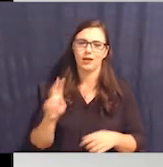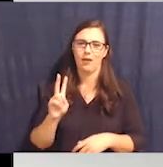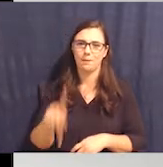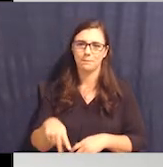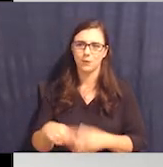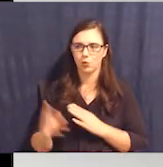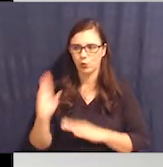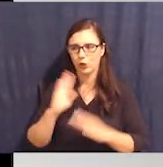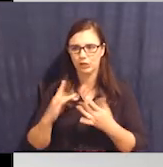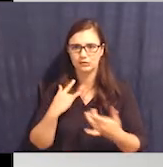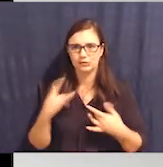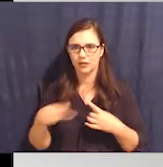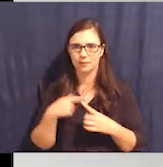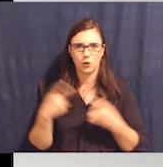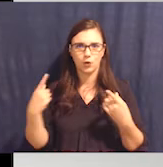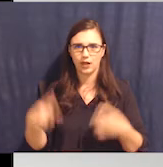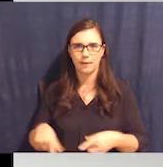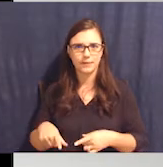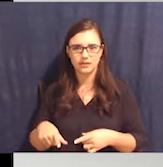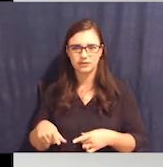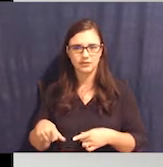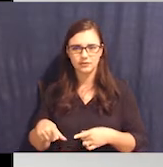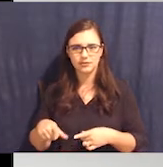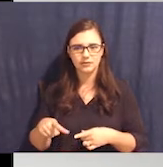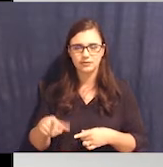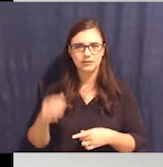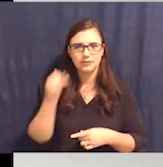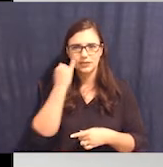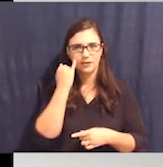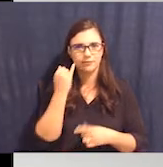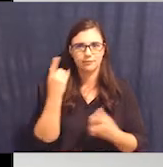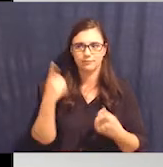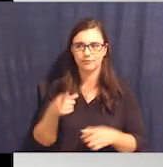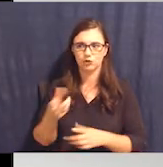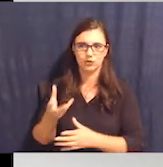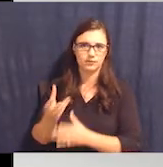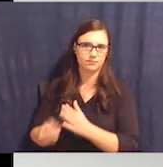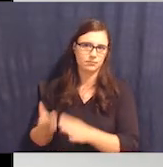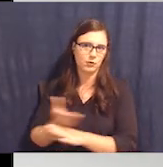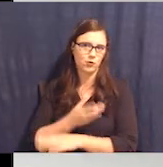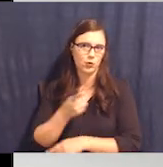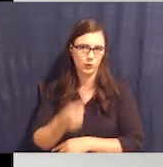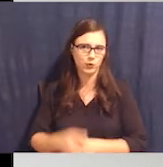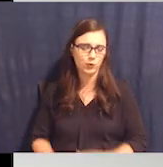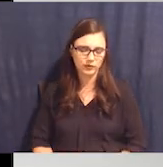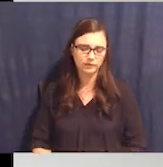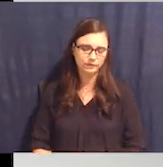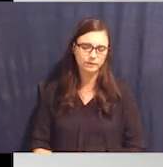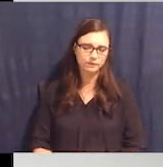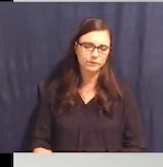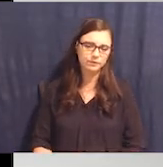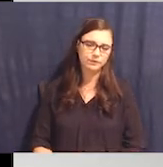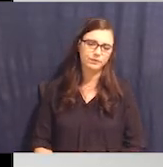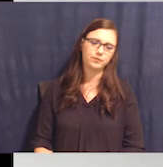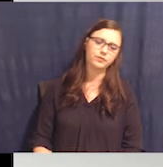tie it up or worry about what happens in the unlikely event that she predeceases you.